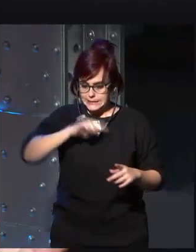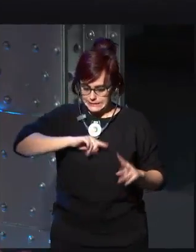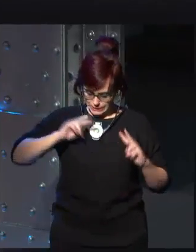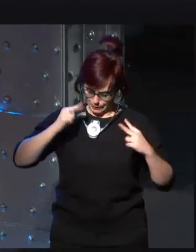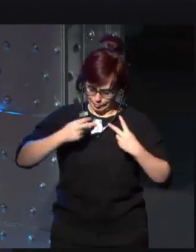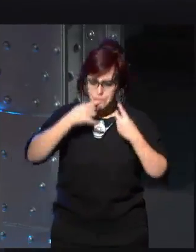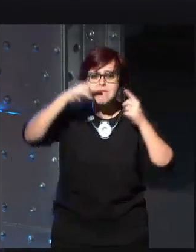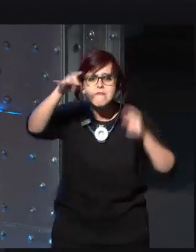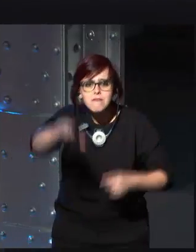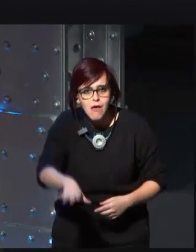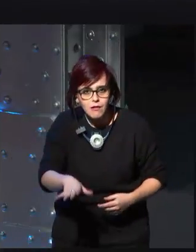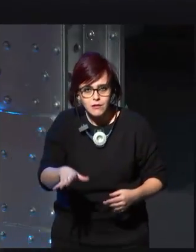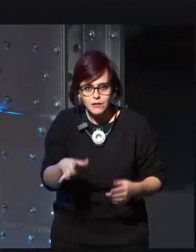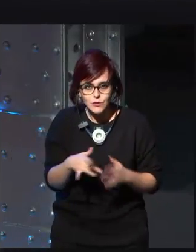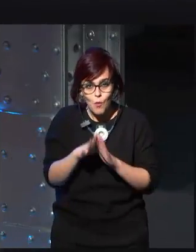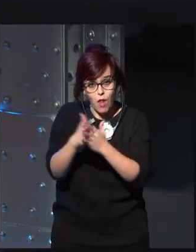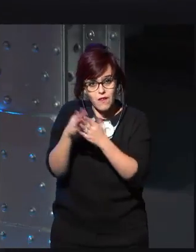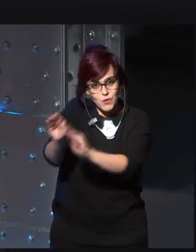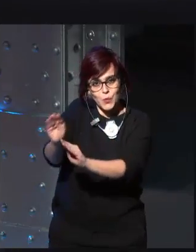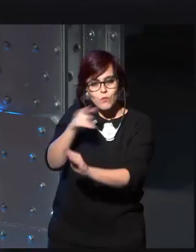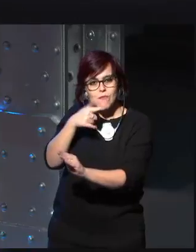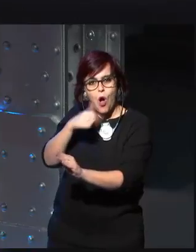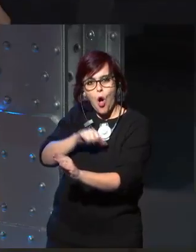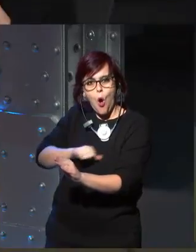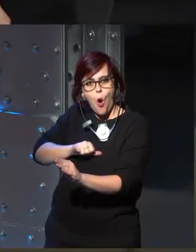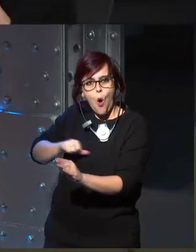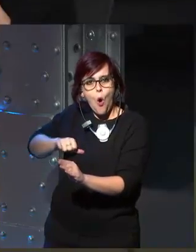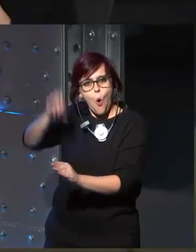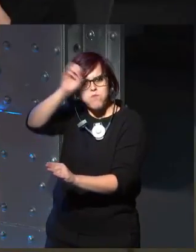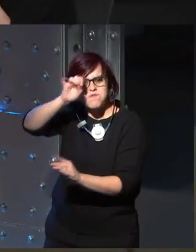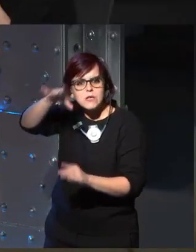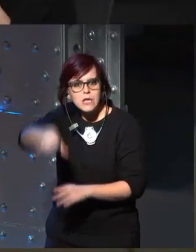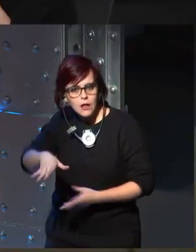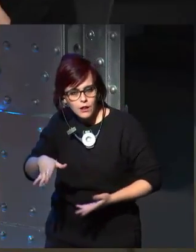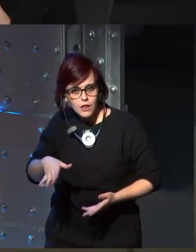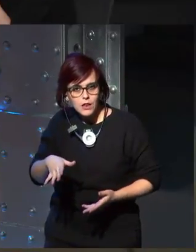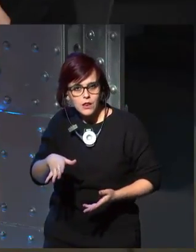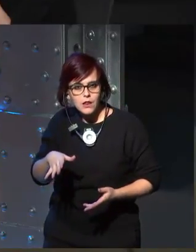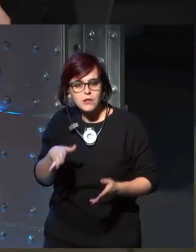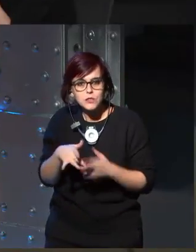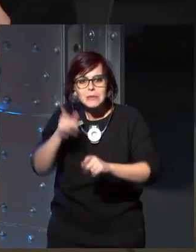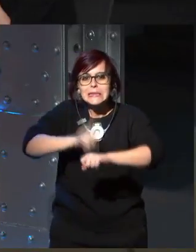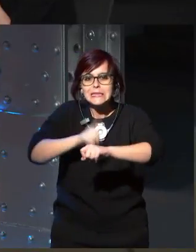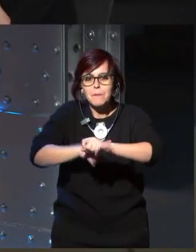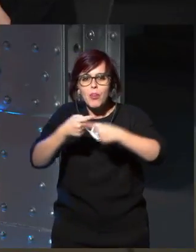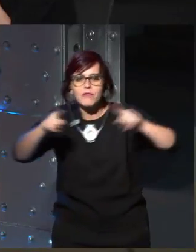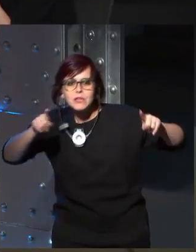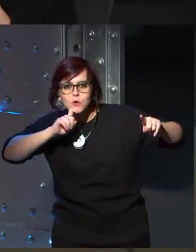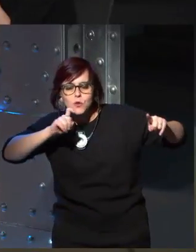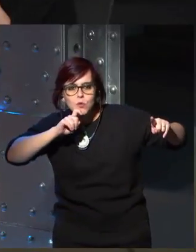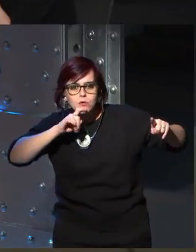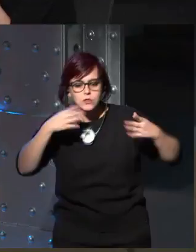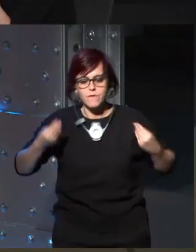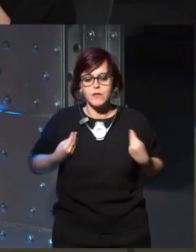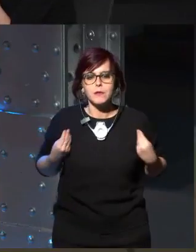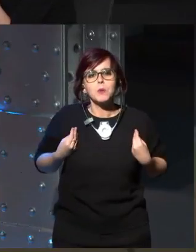And for deciphering how we are in this book, have you perceived this too? Is this a difference in the way or the tempos